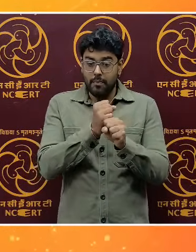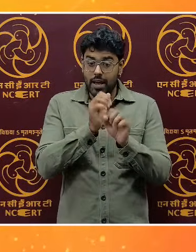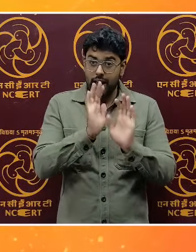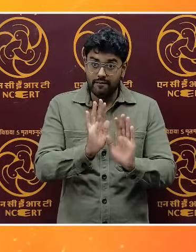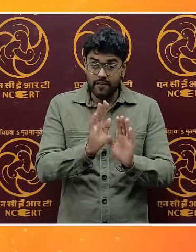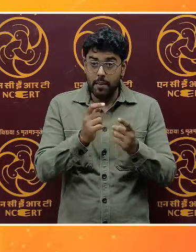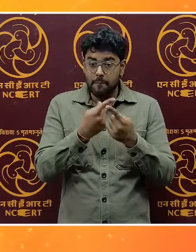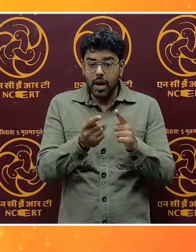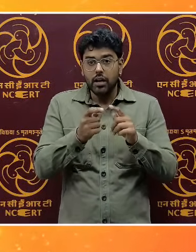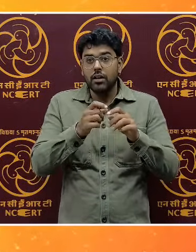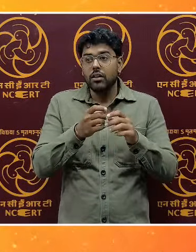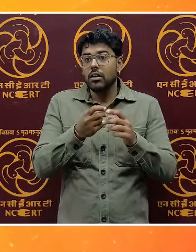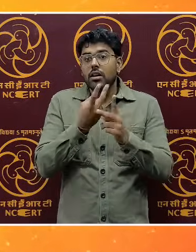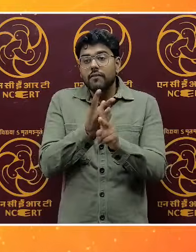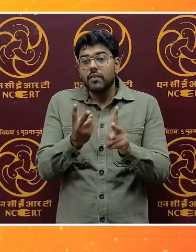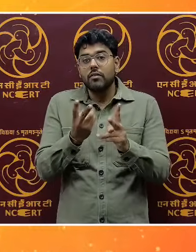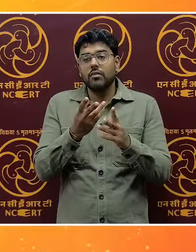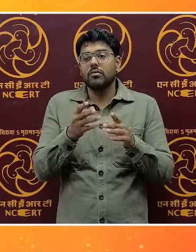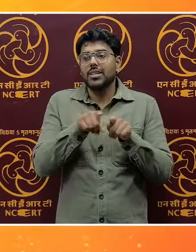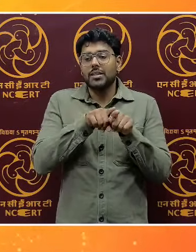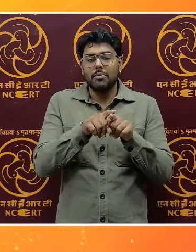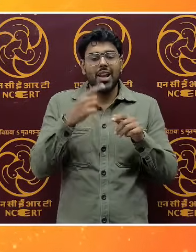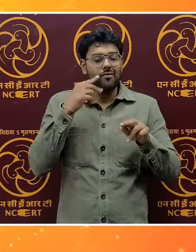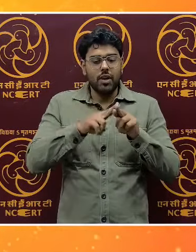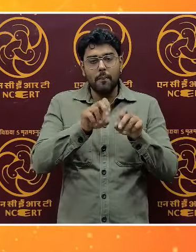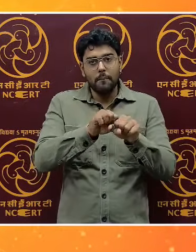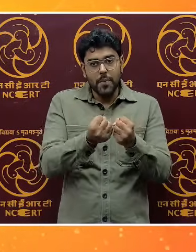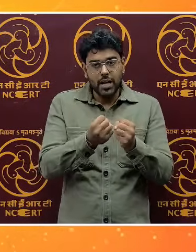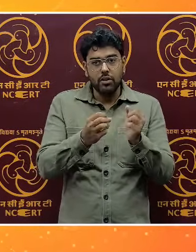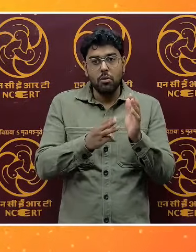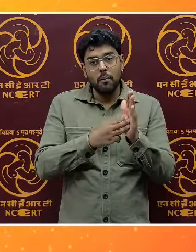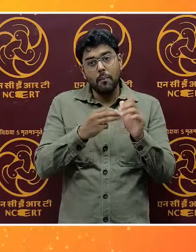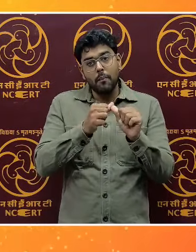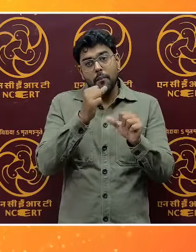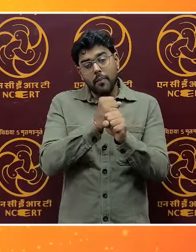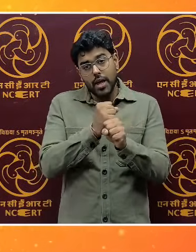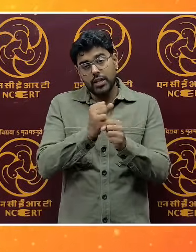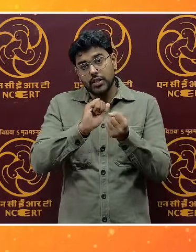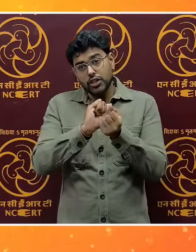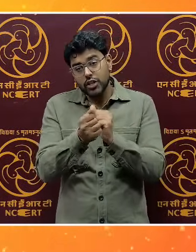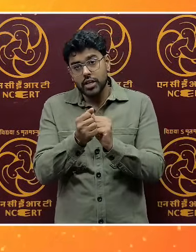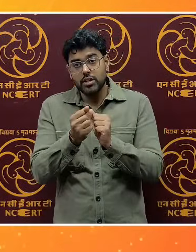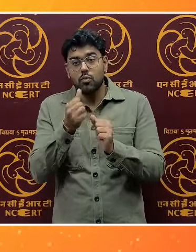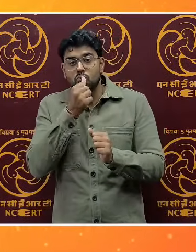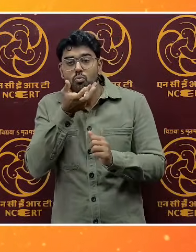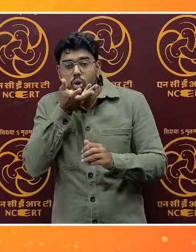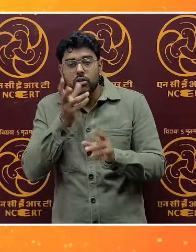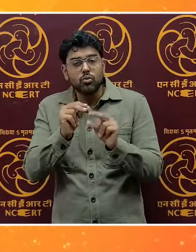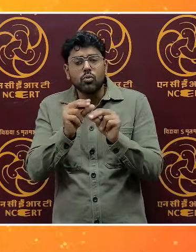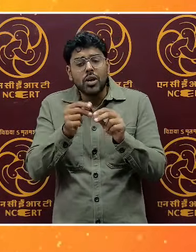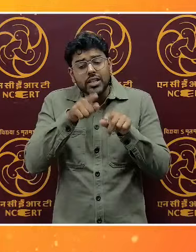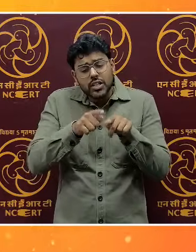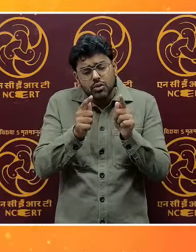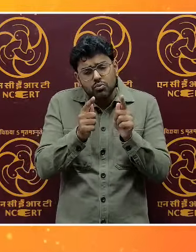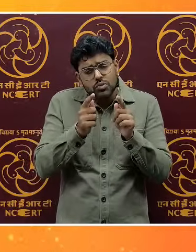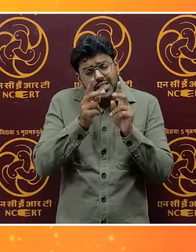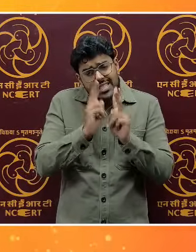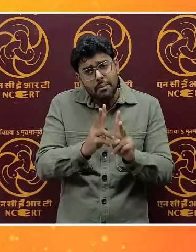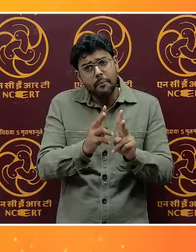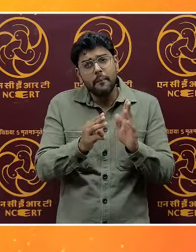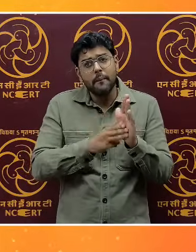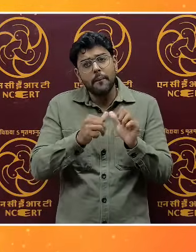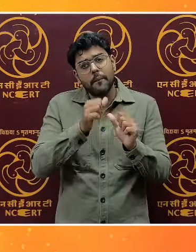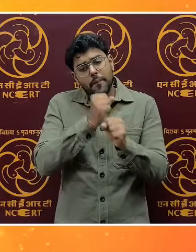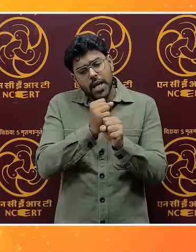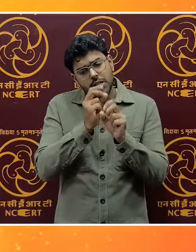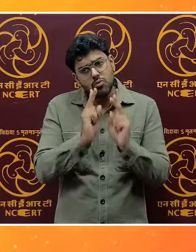will not be breaking up something to something else. Okay. It is only dividing into smaller and smaller particle of